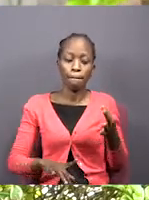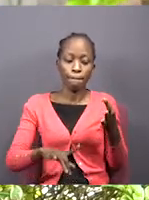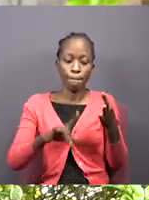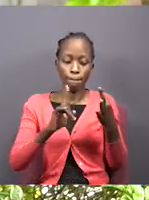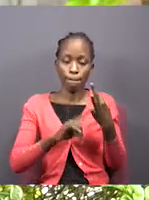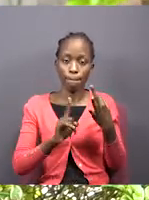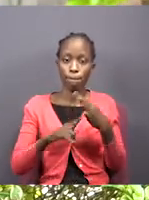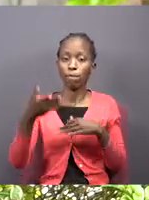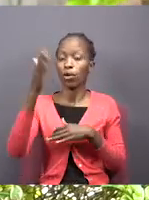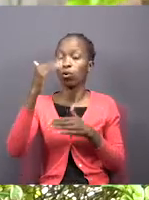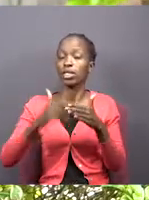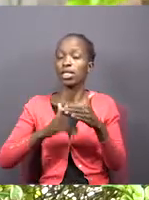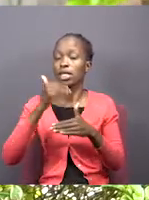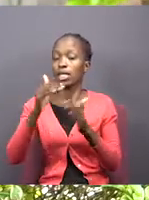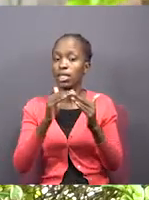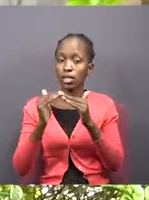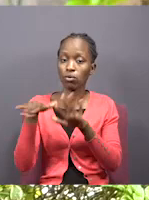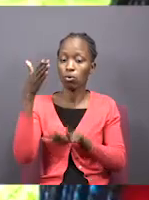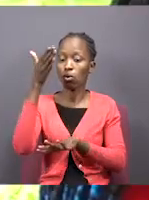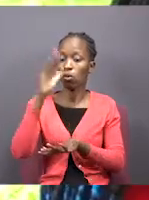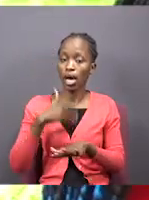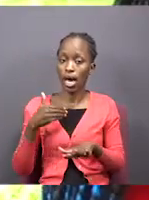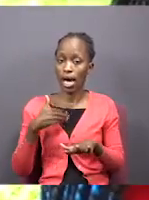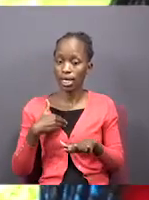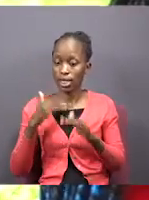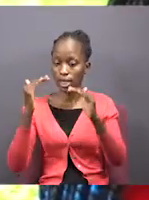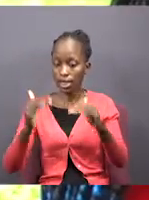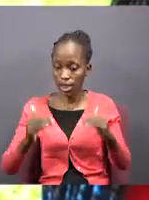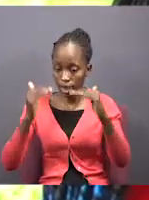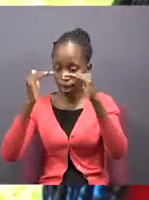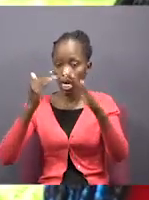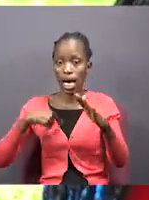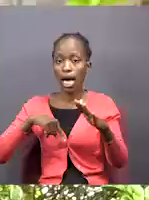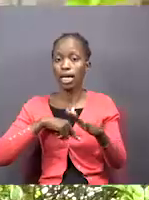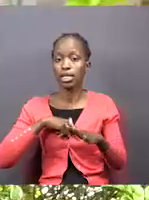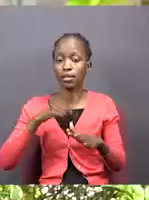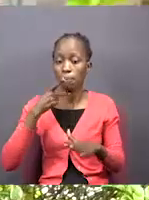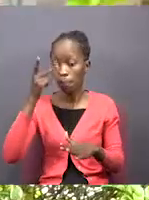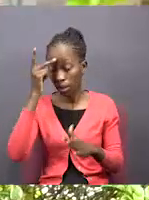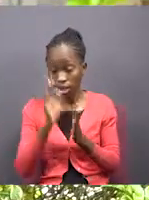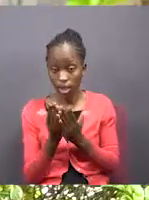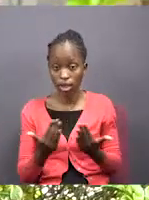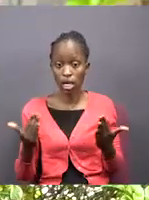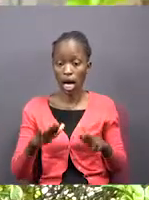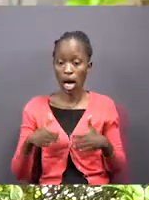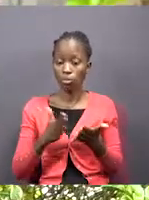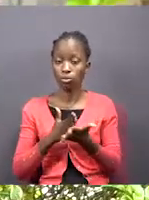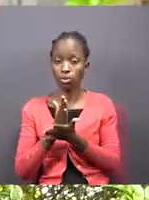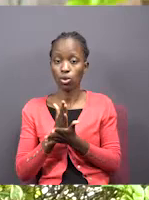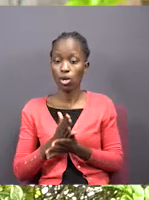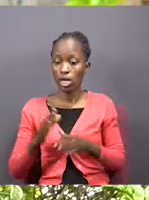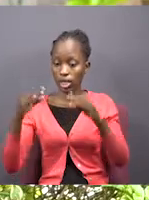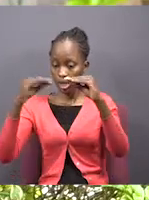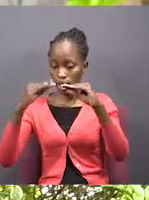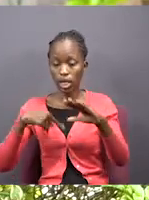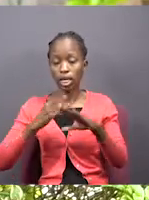Thirdly, is God's next level. God has already taken us to the next level, parents and children, by teaching us to